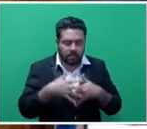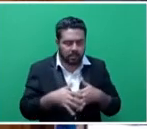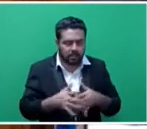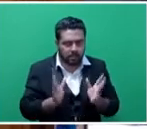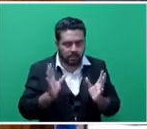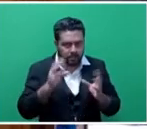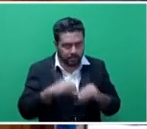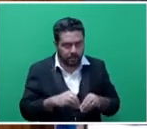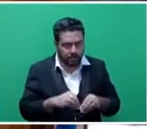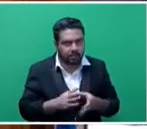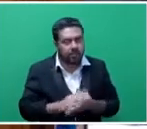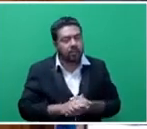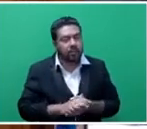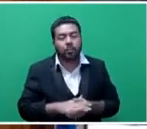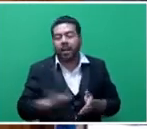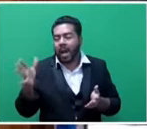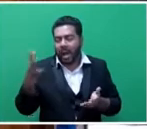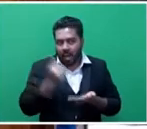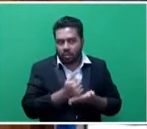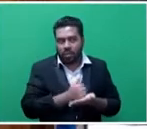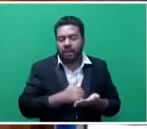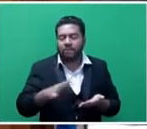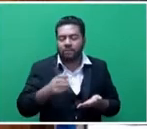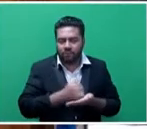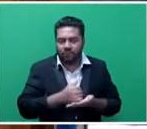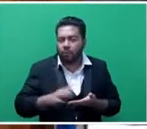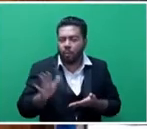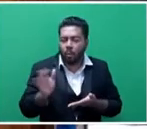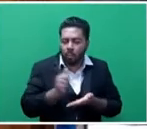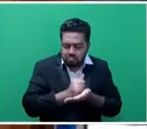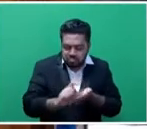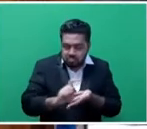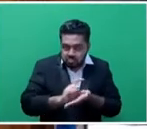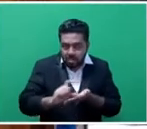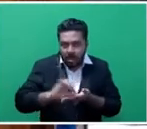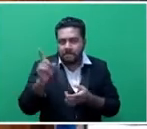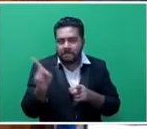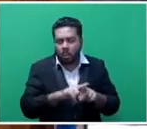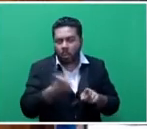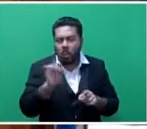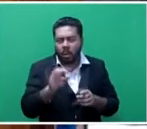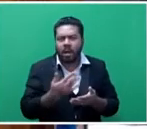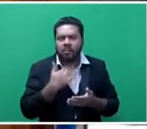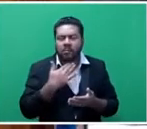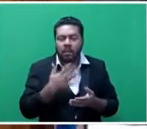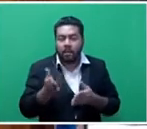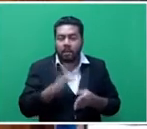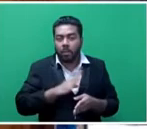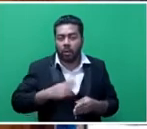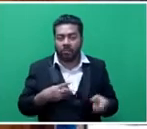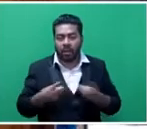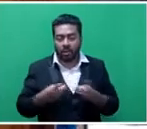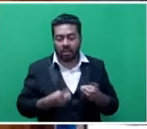these entities to be accountable for the public funds they are granted, and the fact that the Board of Directors are appointed by the Minister of Economy and